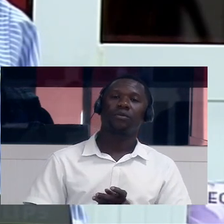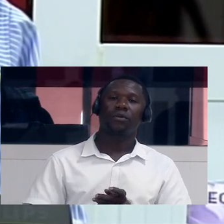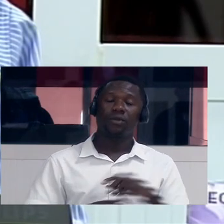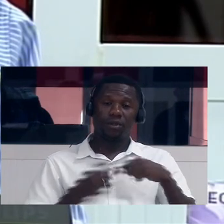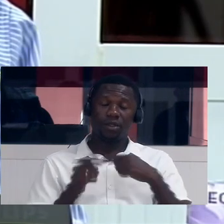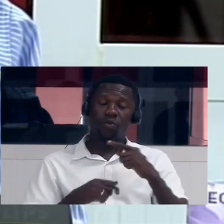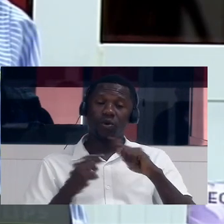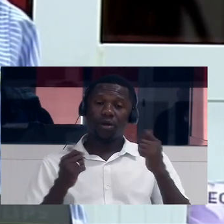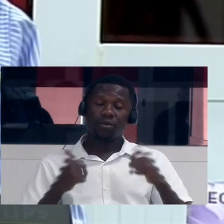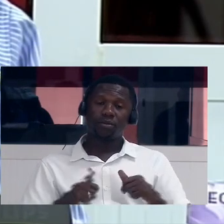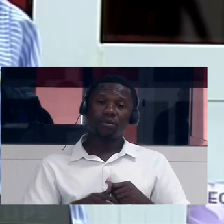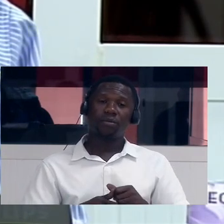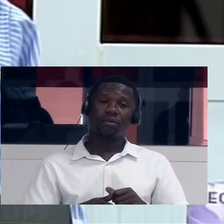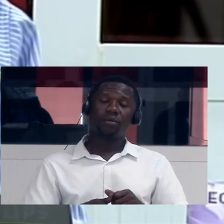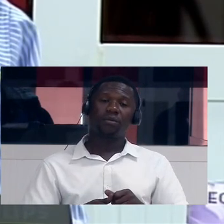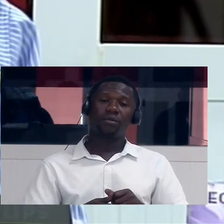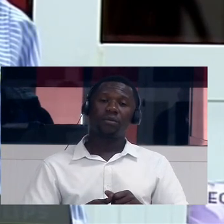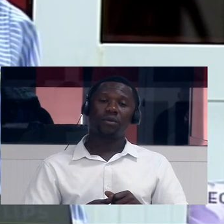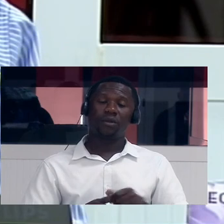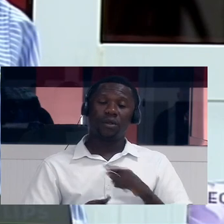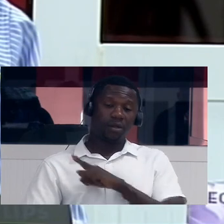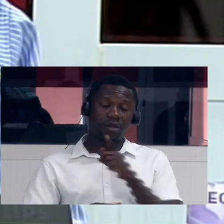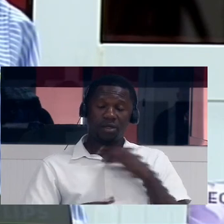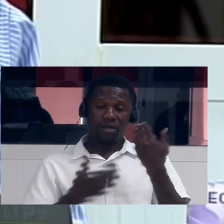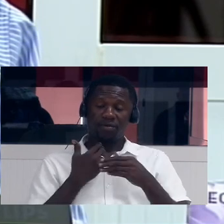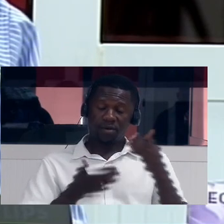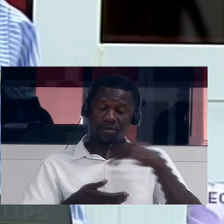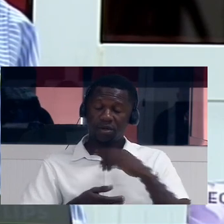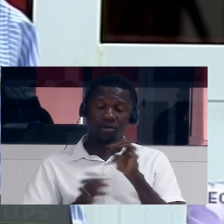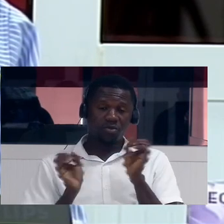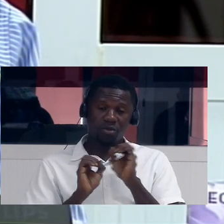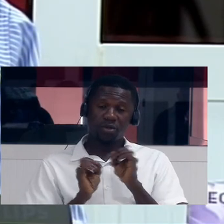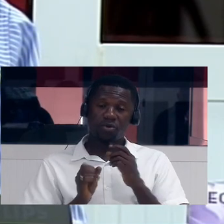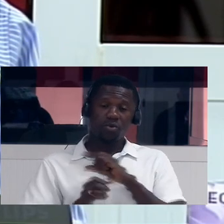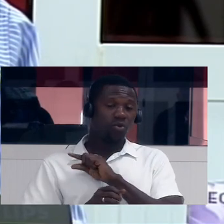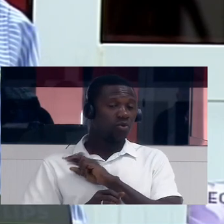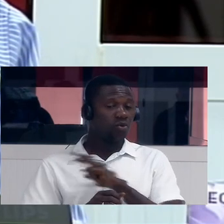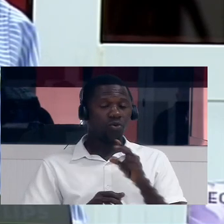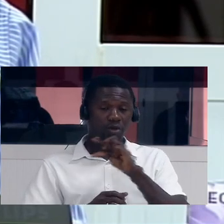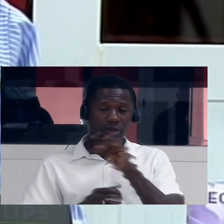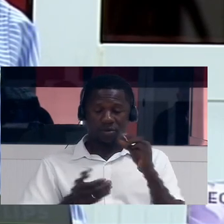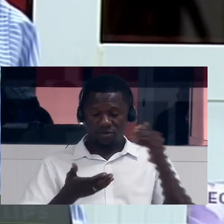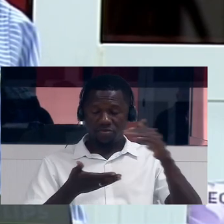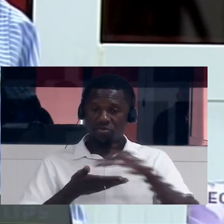And then? But that they never came up with anybody. No names were brought up.